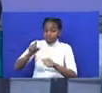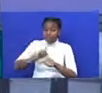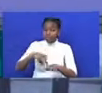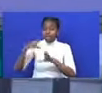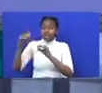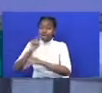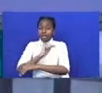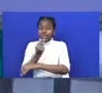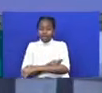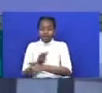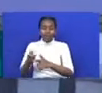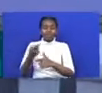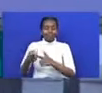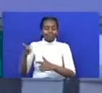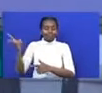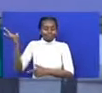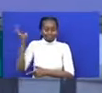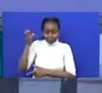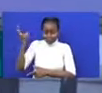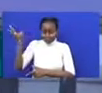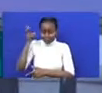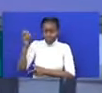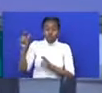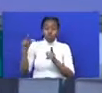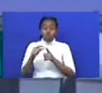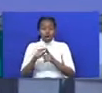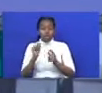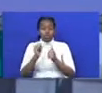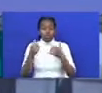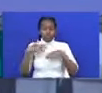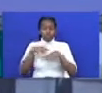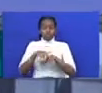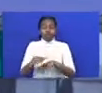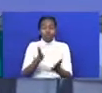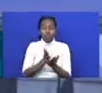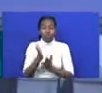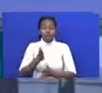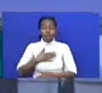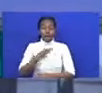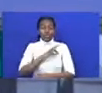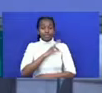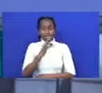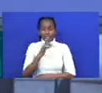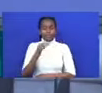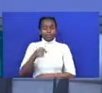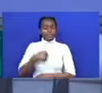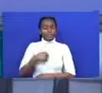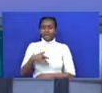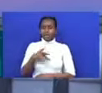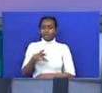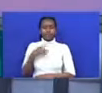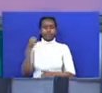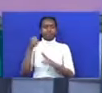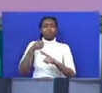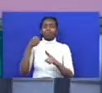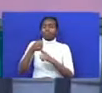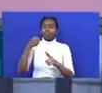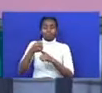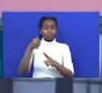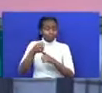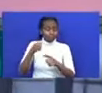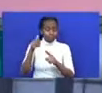hearing those words flowing through my spirit, my agitation could not stop. The over-reliance, and this is not